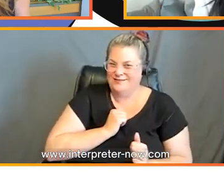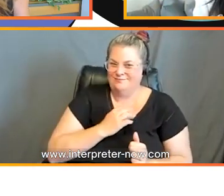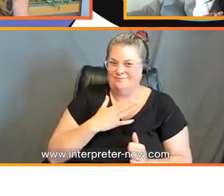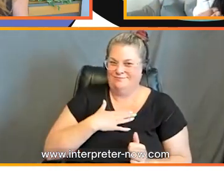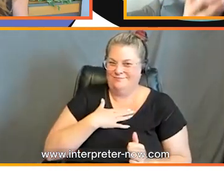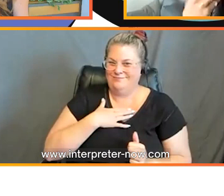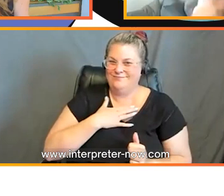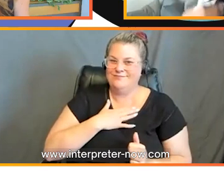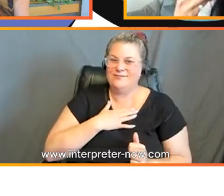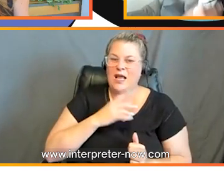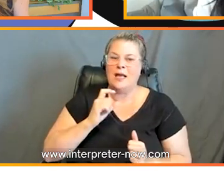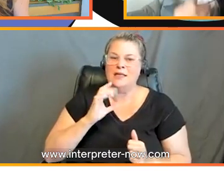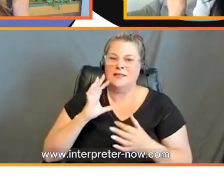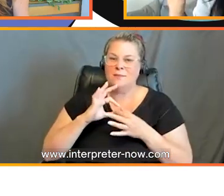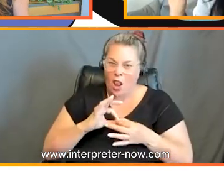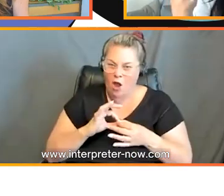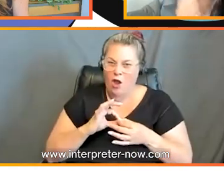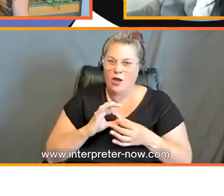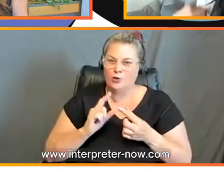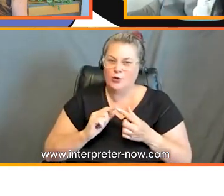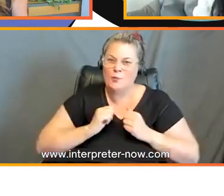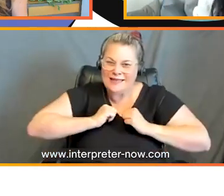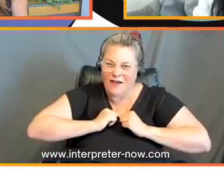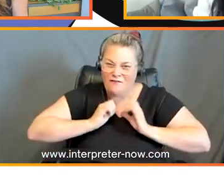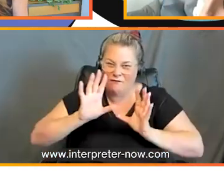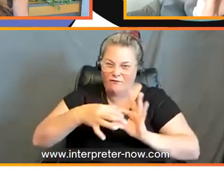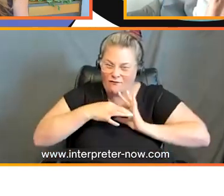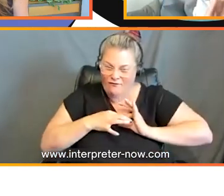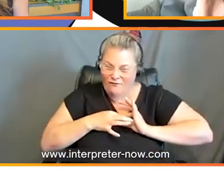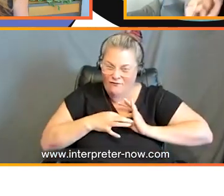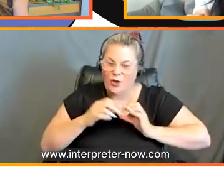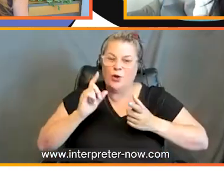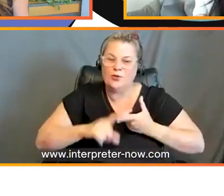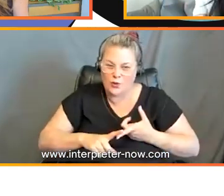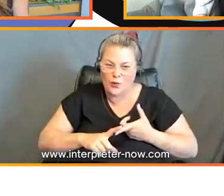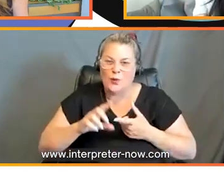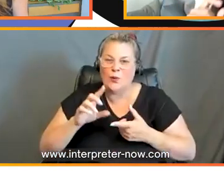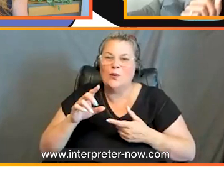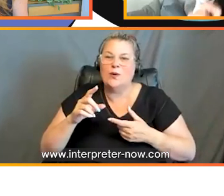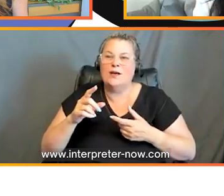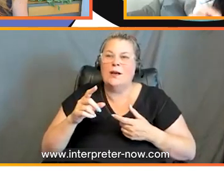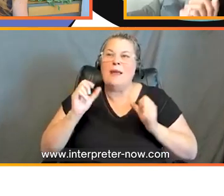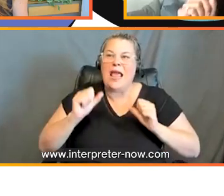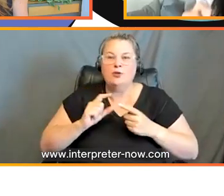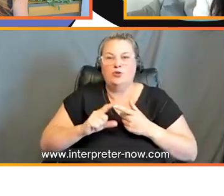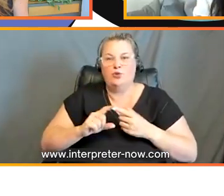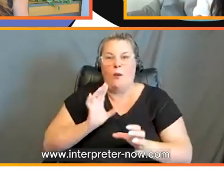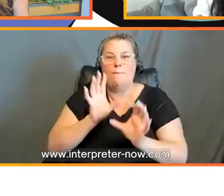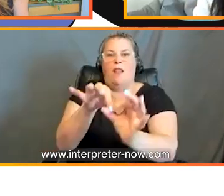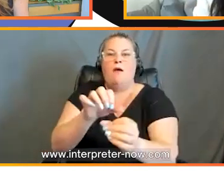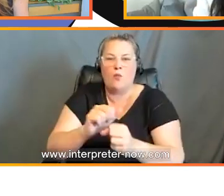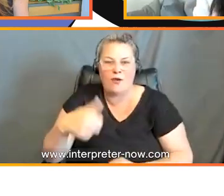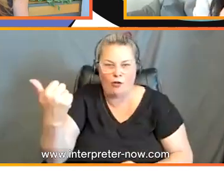ourselves. Mm. We must belong to ourselves in order to claim belonging with